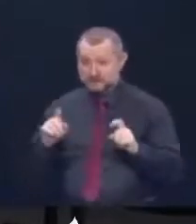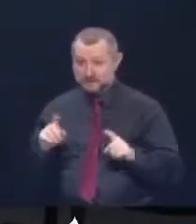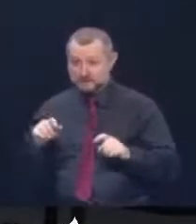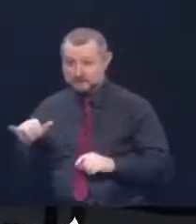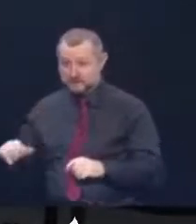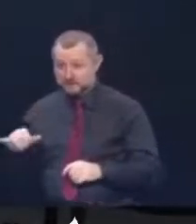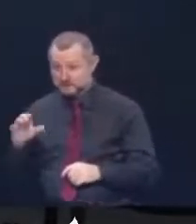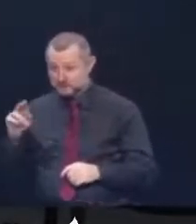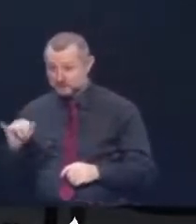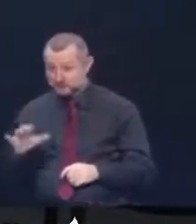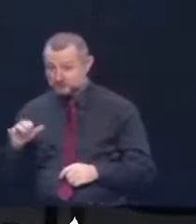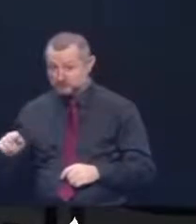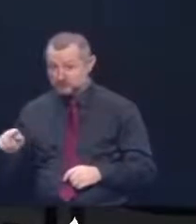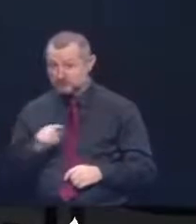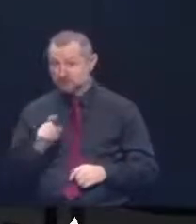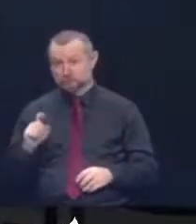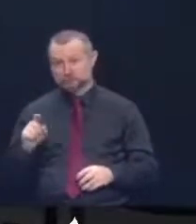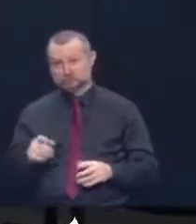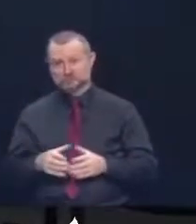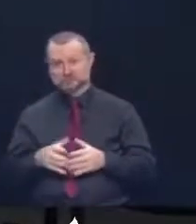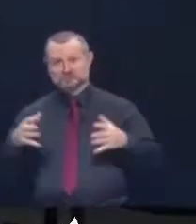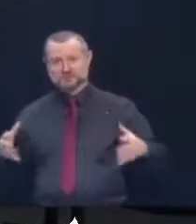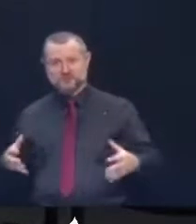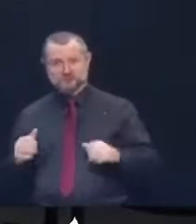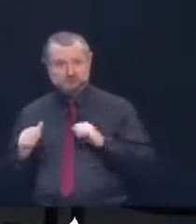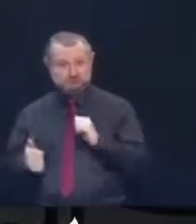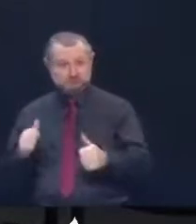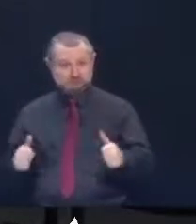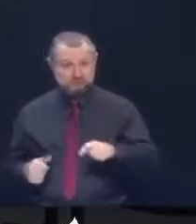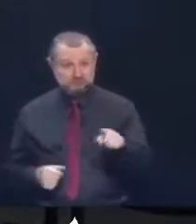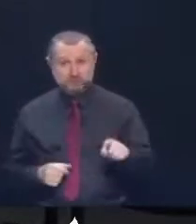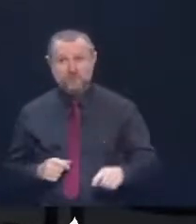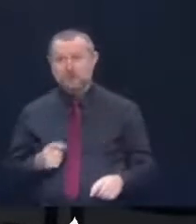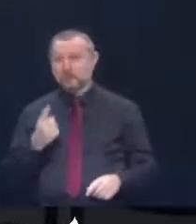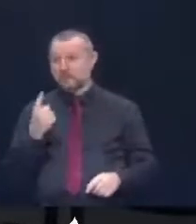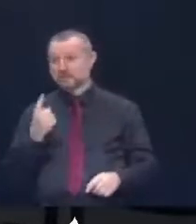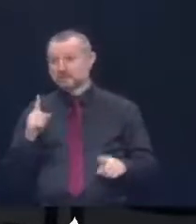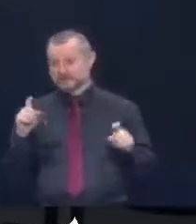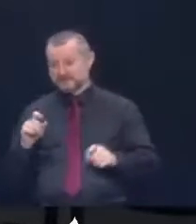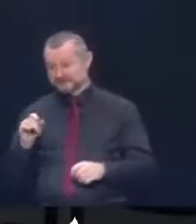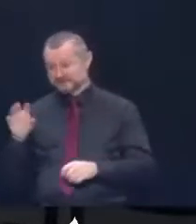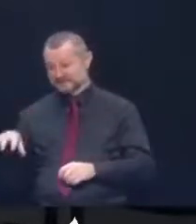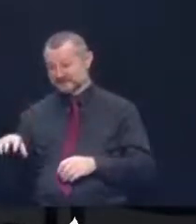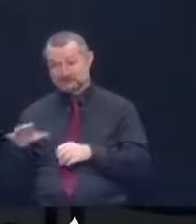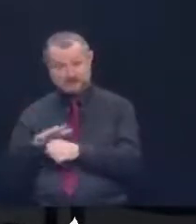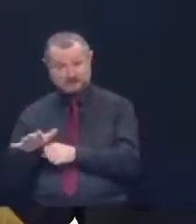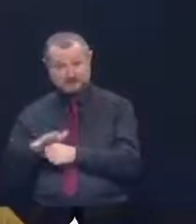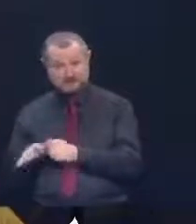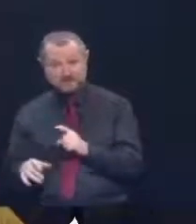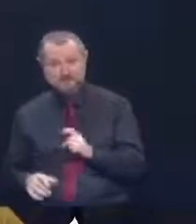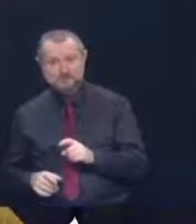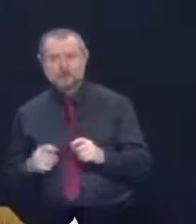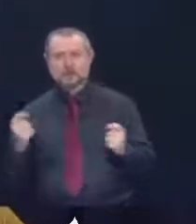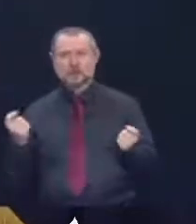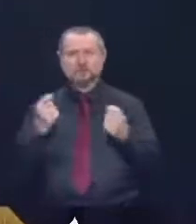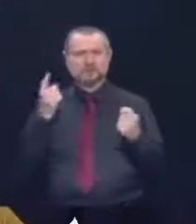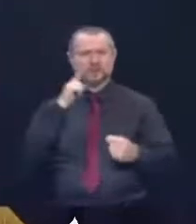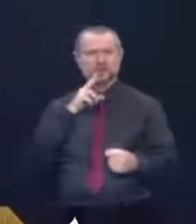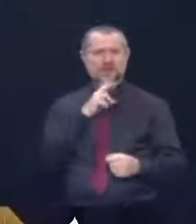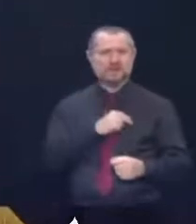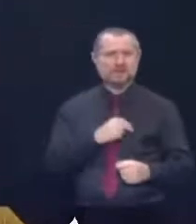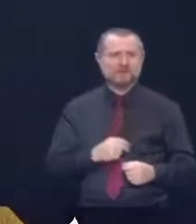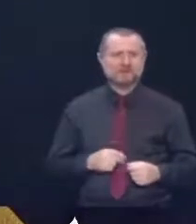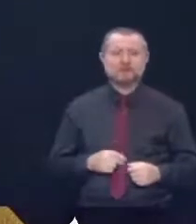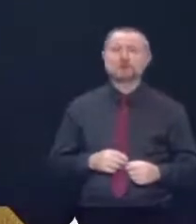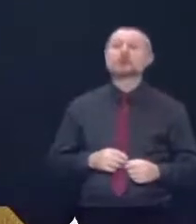area? Should there be more? And is one test enough to go celebrate Thanksgiving? Yeah.